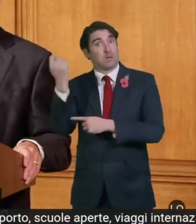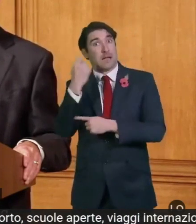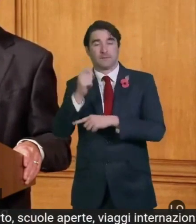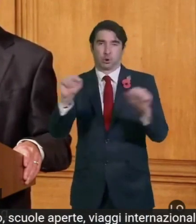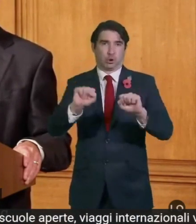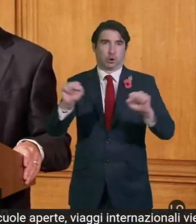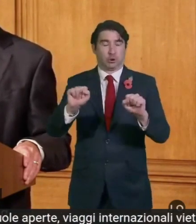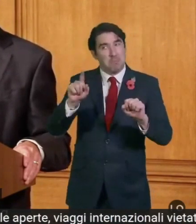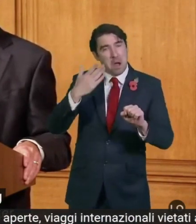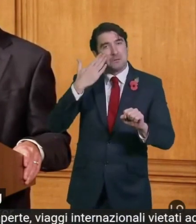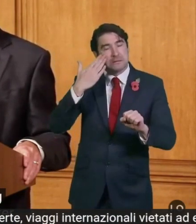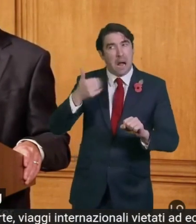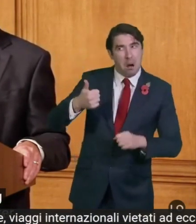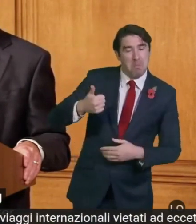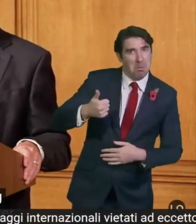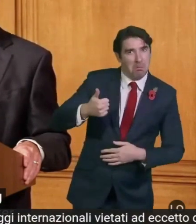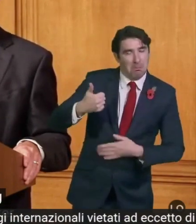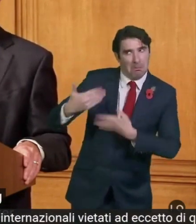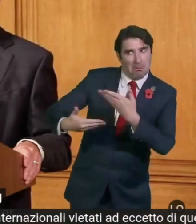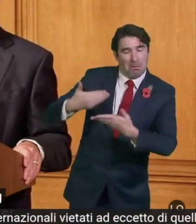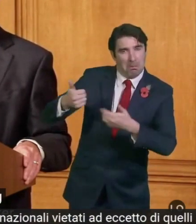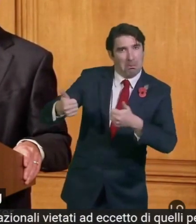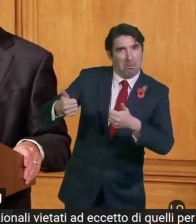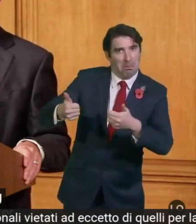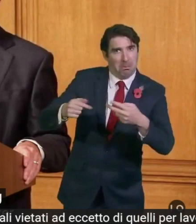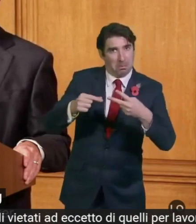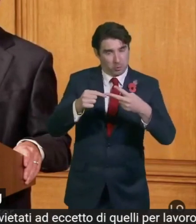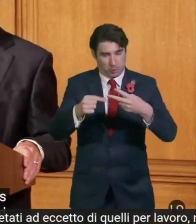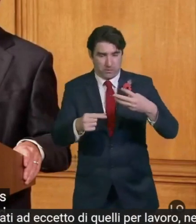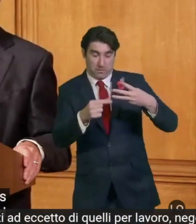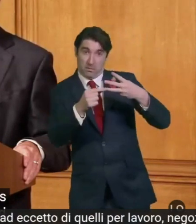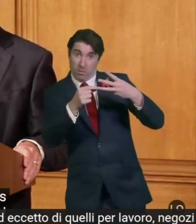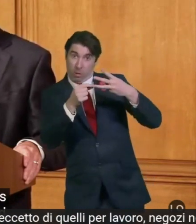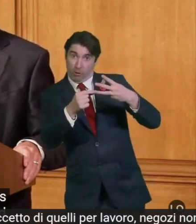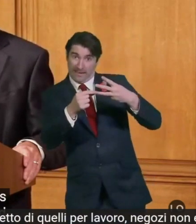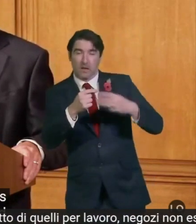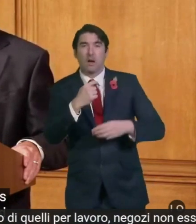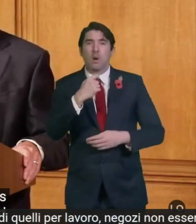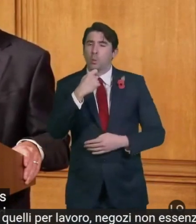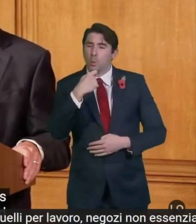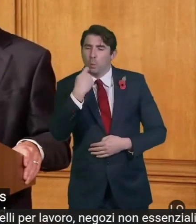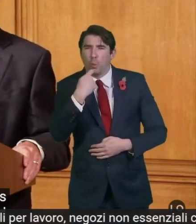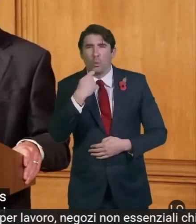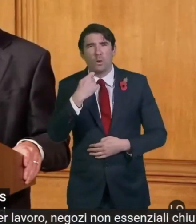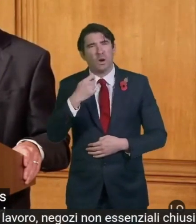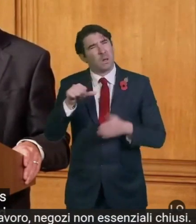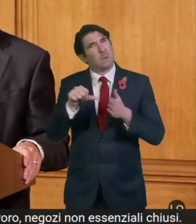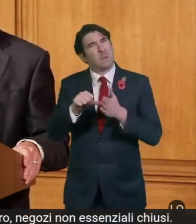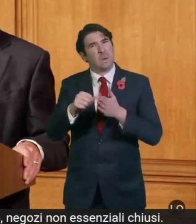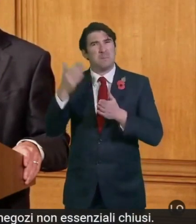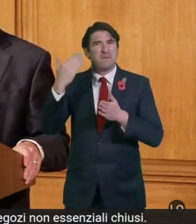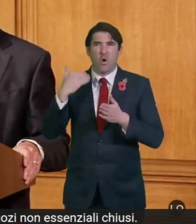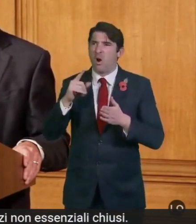of faster near-person testing, which has been difficult up until now, and it wasn't certain that you get there, now